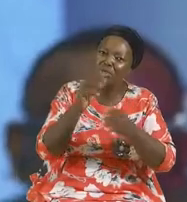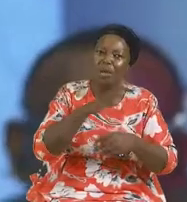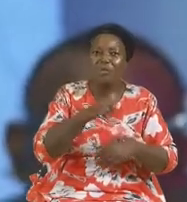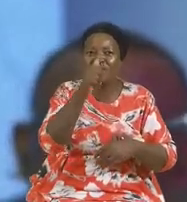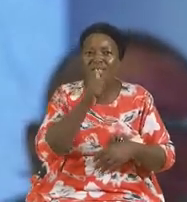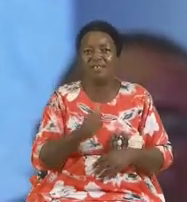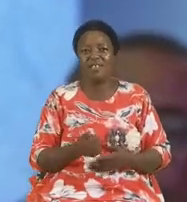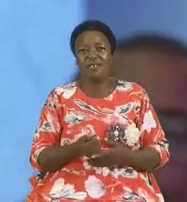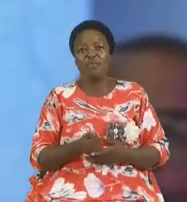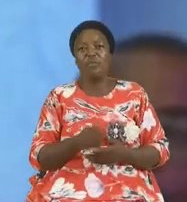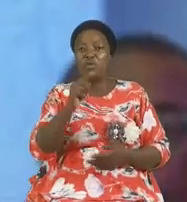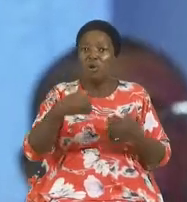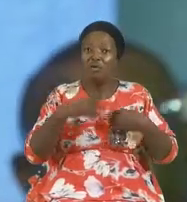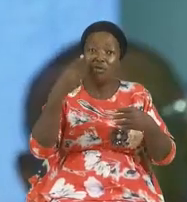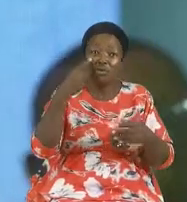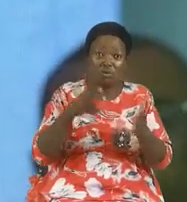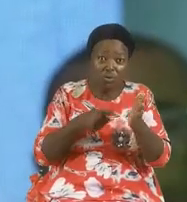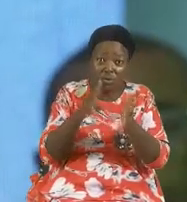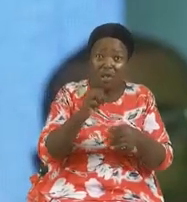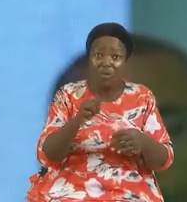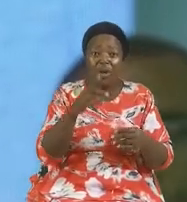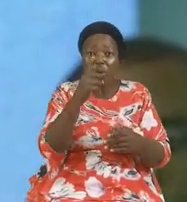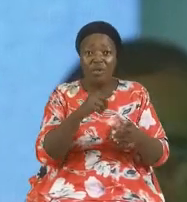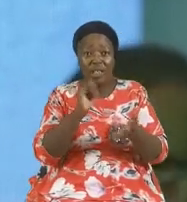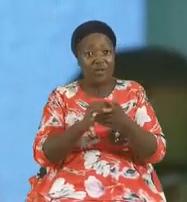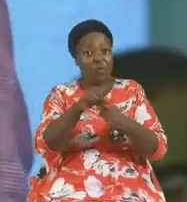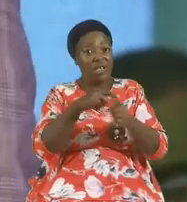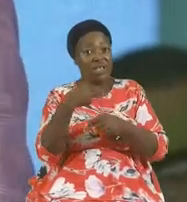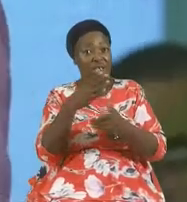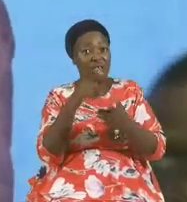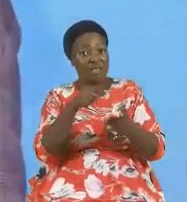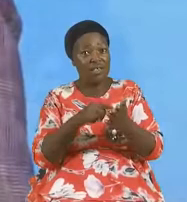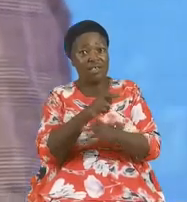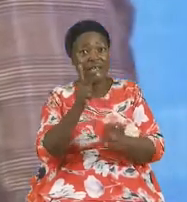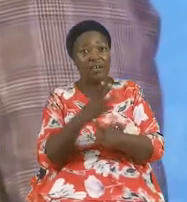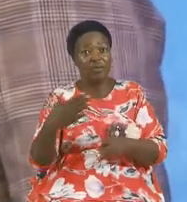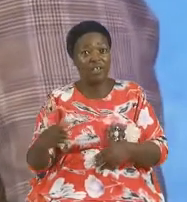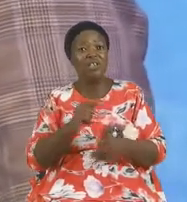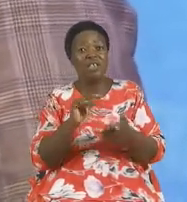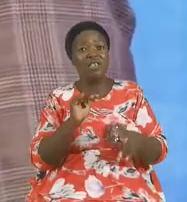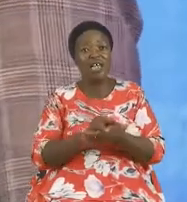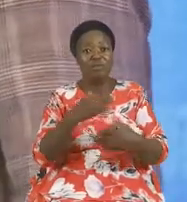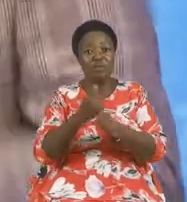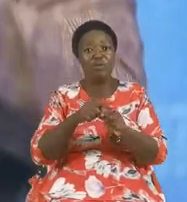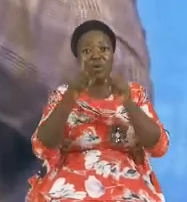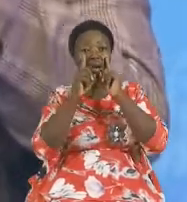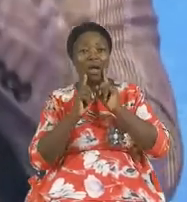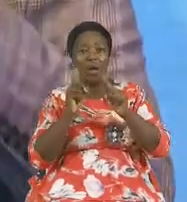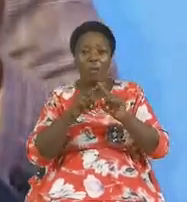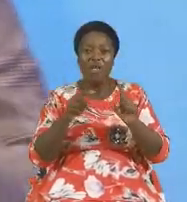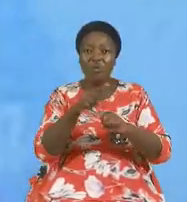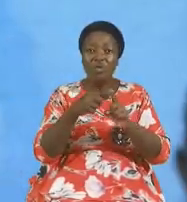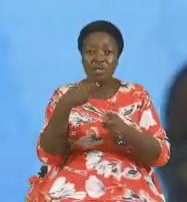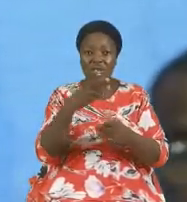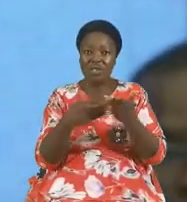cry, you have shown them a secret. You have shown them when they say this kind of thing,